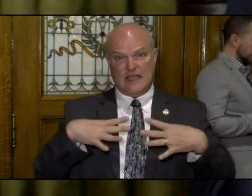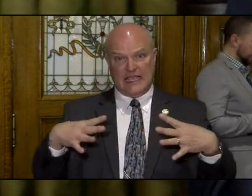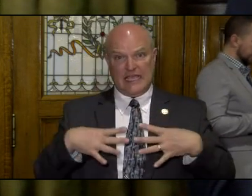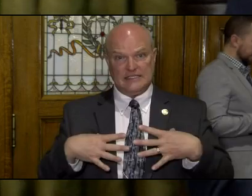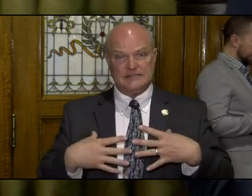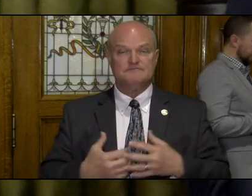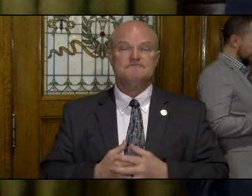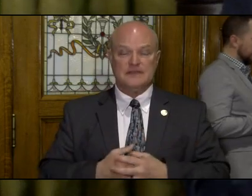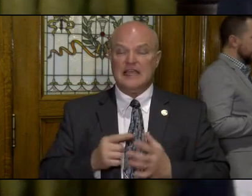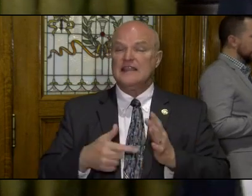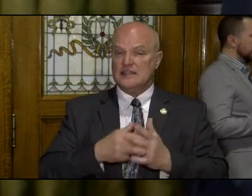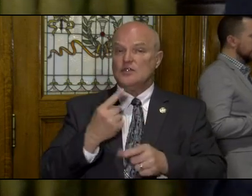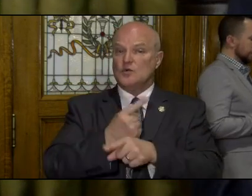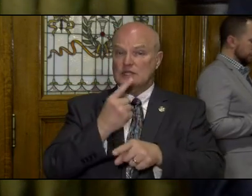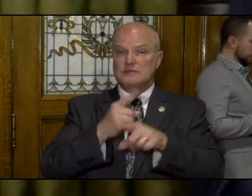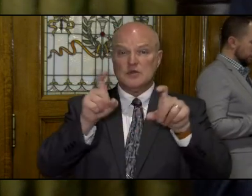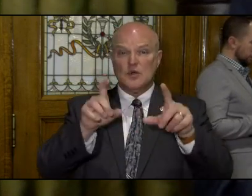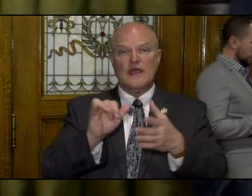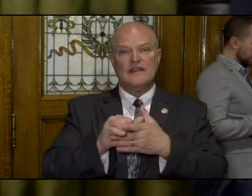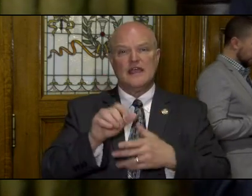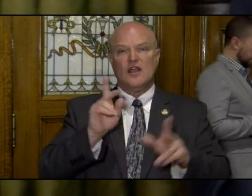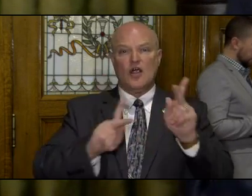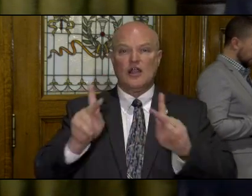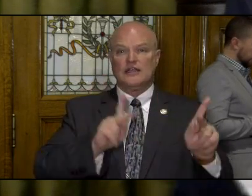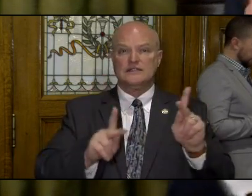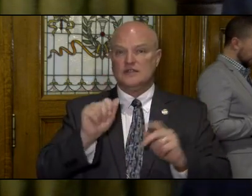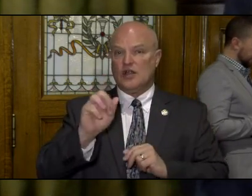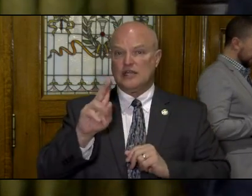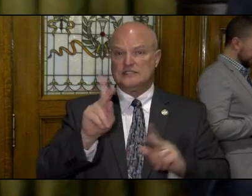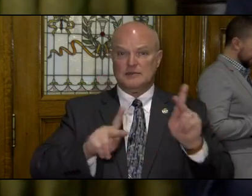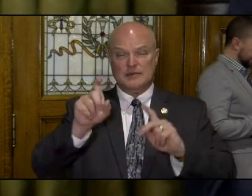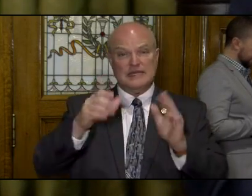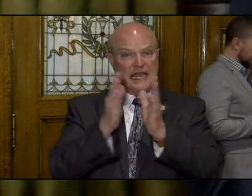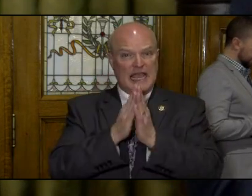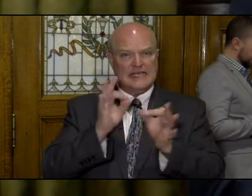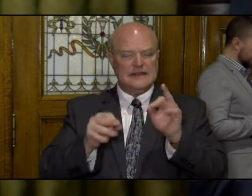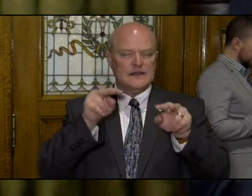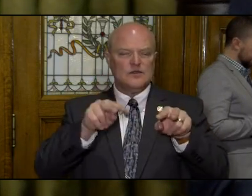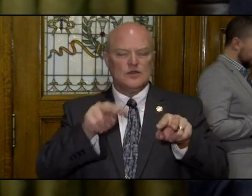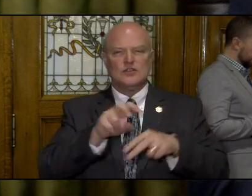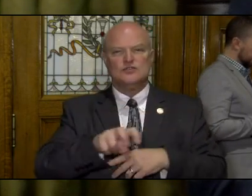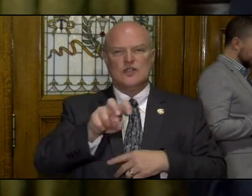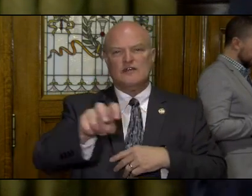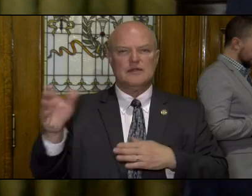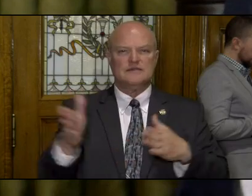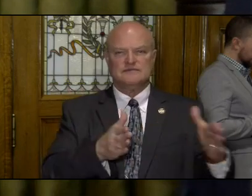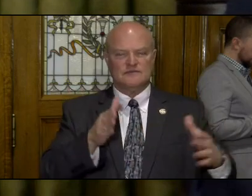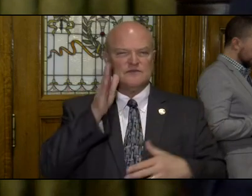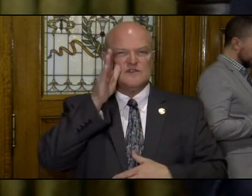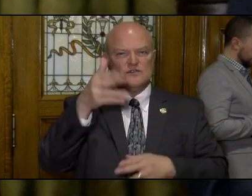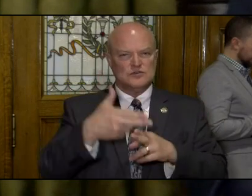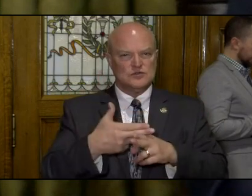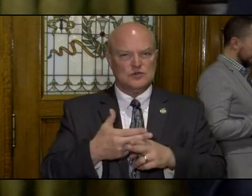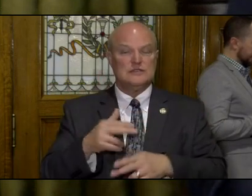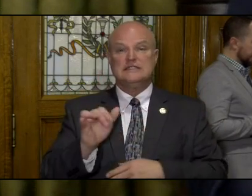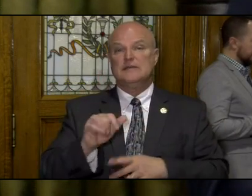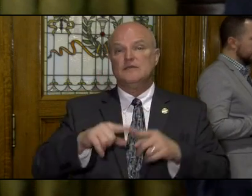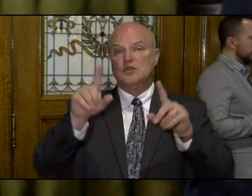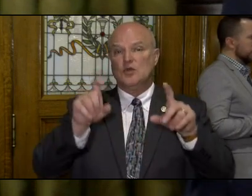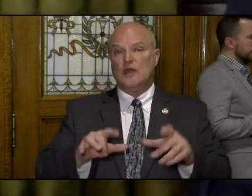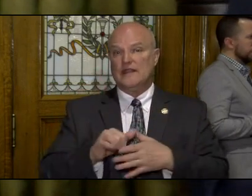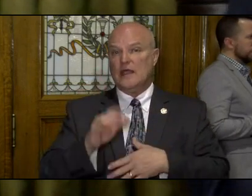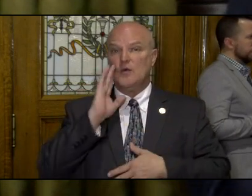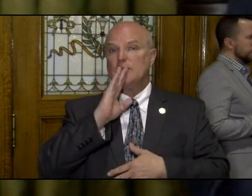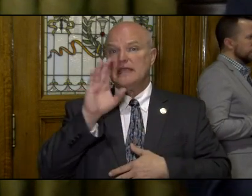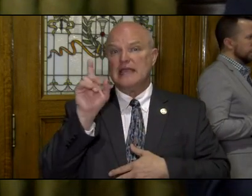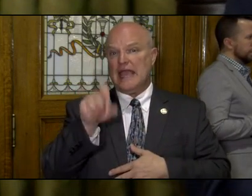are reasonable questions that Arkansans should ask themselves as they look at their travel plans for the fall, very similar to the questions